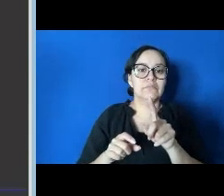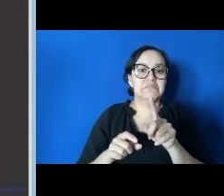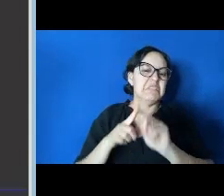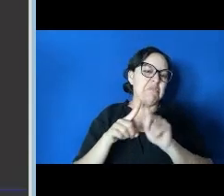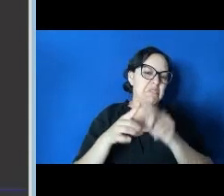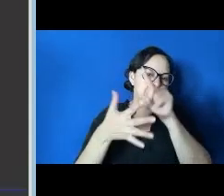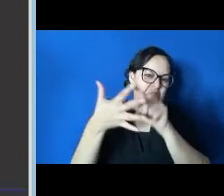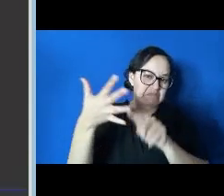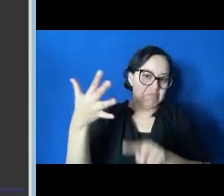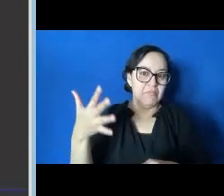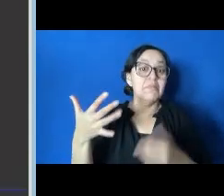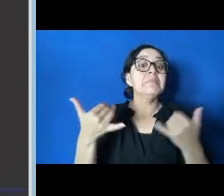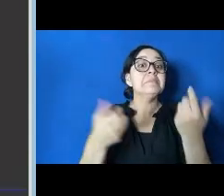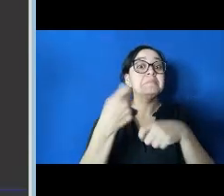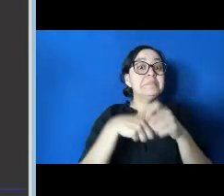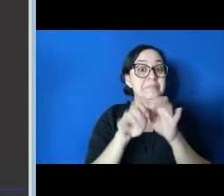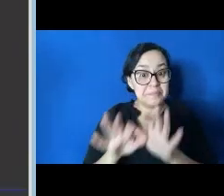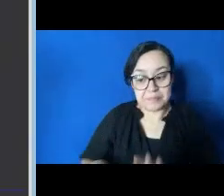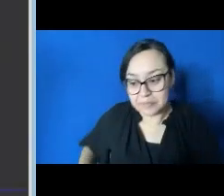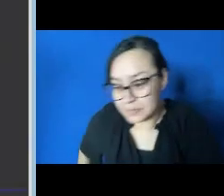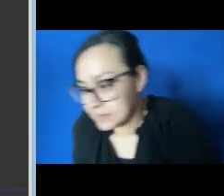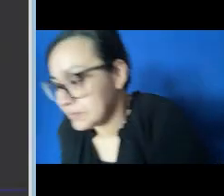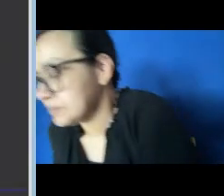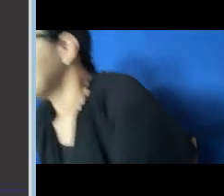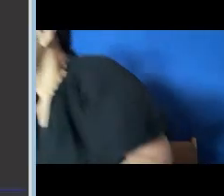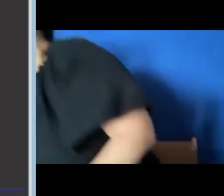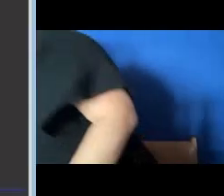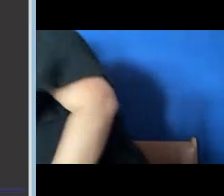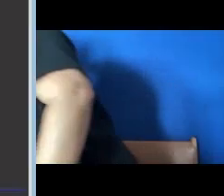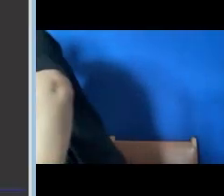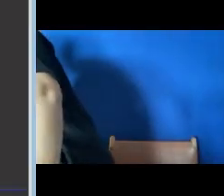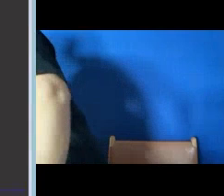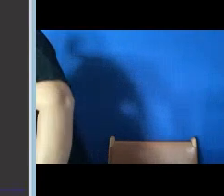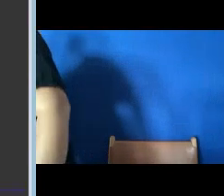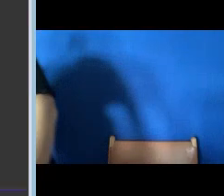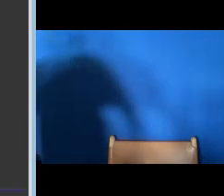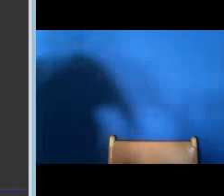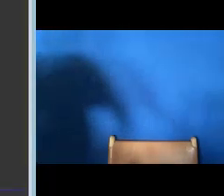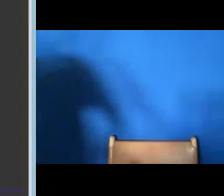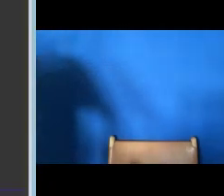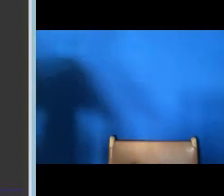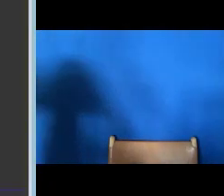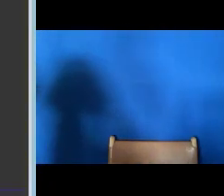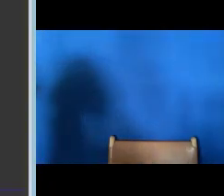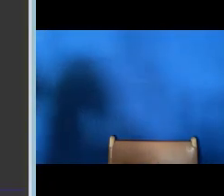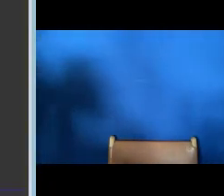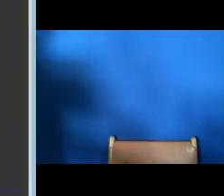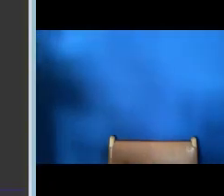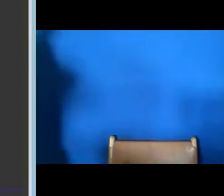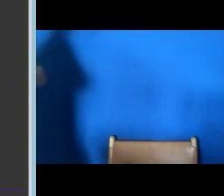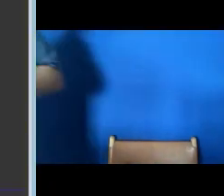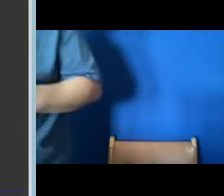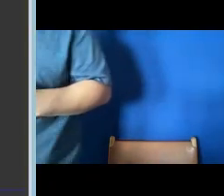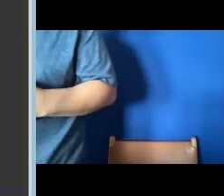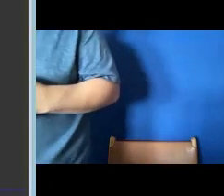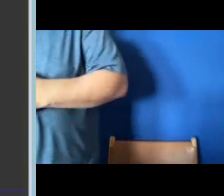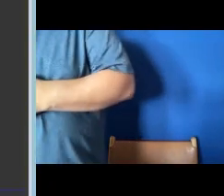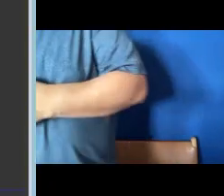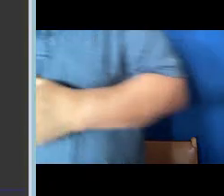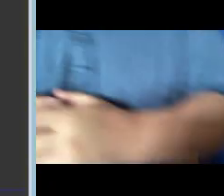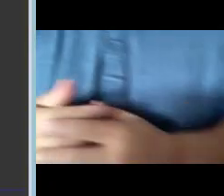también mapas topographical one, de imagen de satélite, como ustedes satellite prefieran. image, or También whichever you que prefer. está aquí en